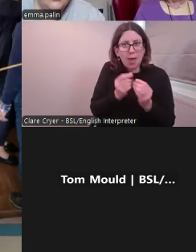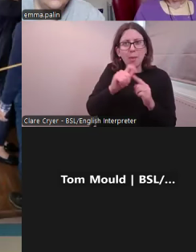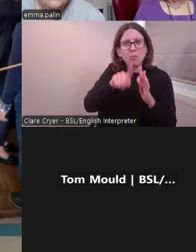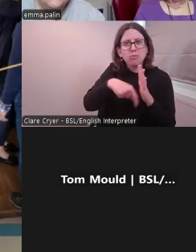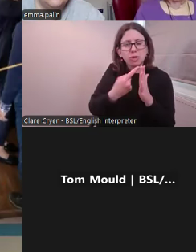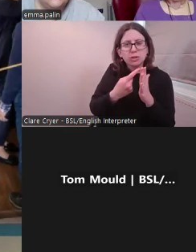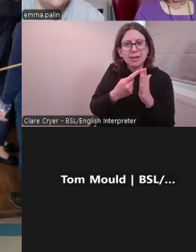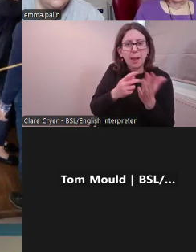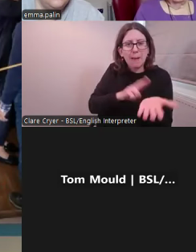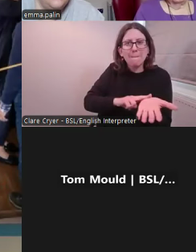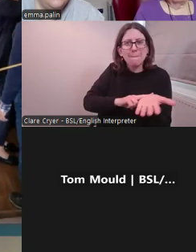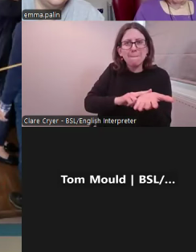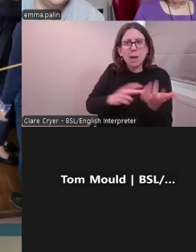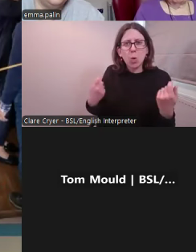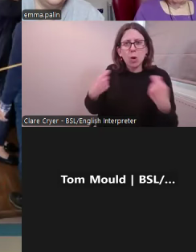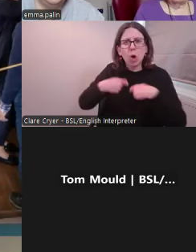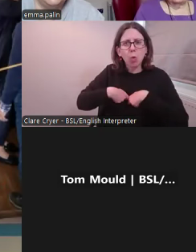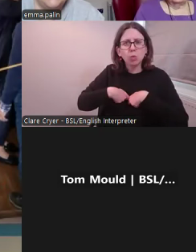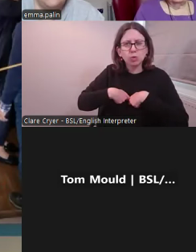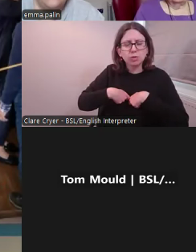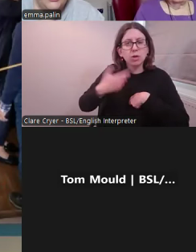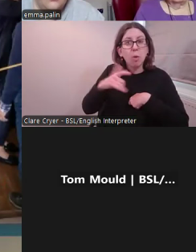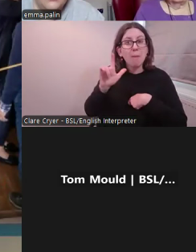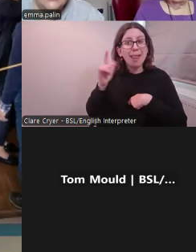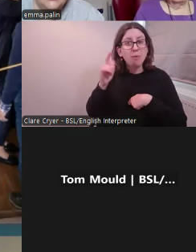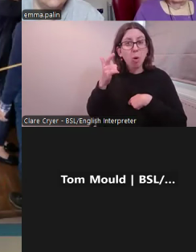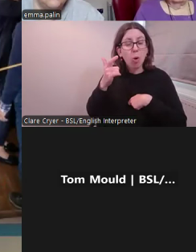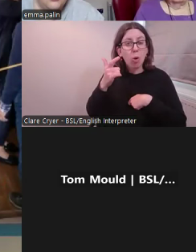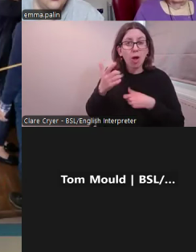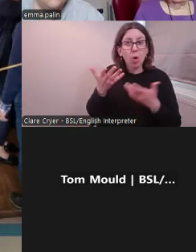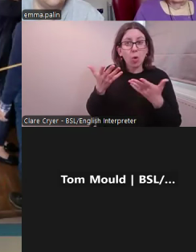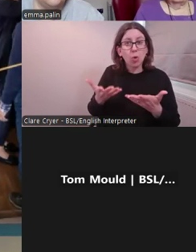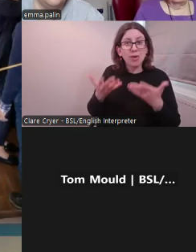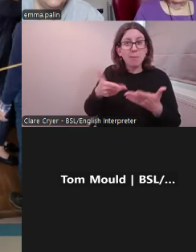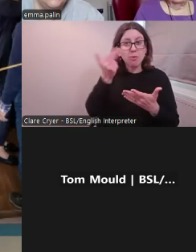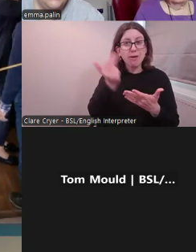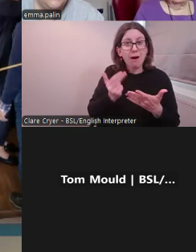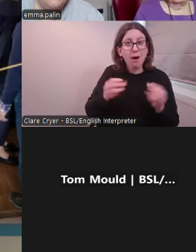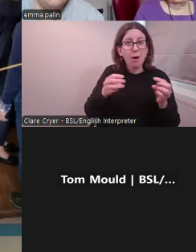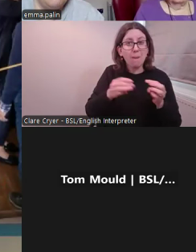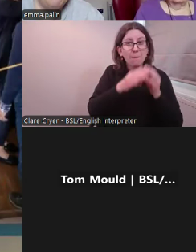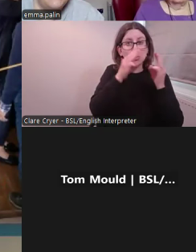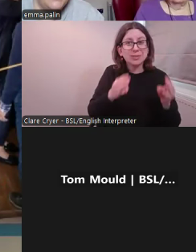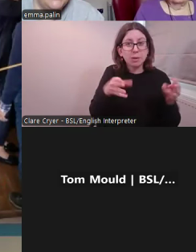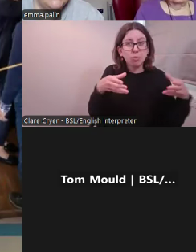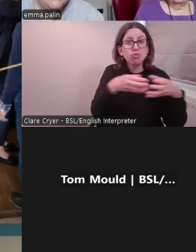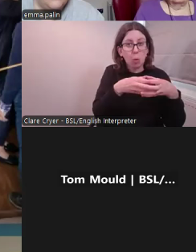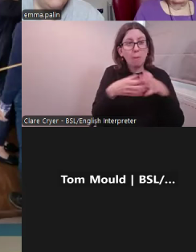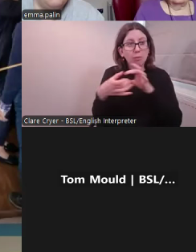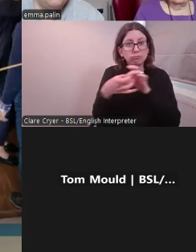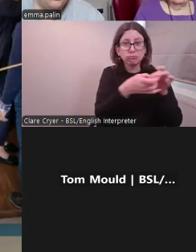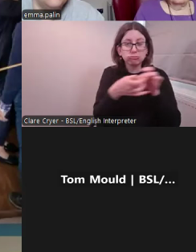Blue Coats, which are Liverpool's Contemporary Art Museum group.